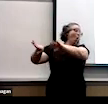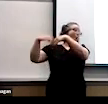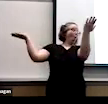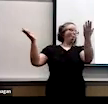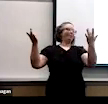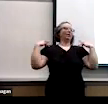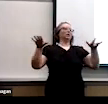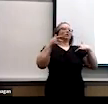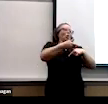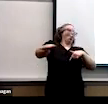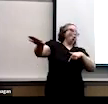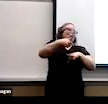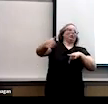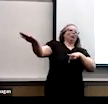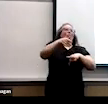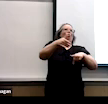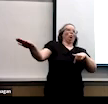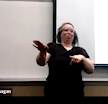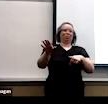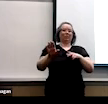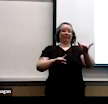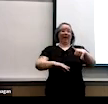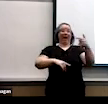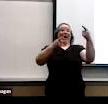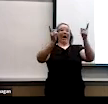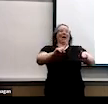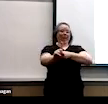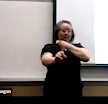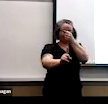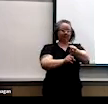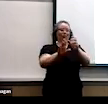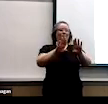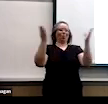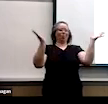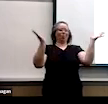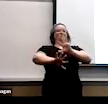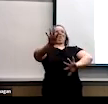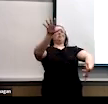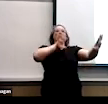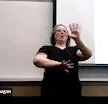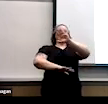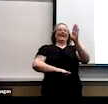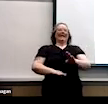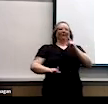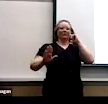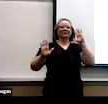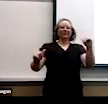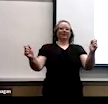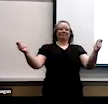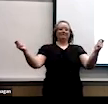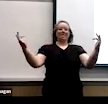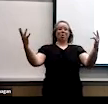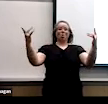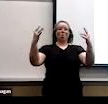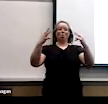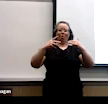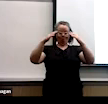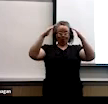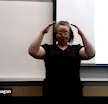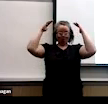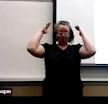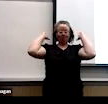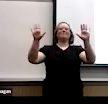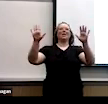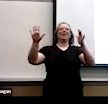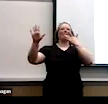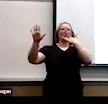We had no idea when we opened the doors to the program. Now it's more predictable because that major influx has slowed down. And so it does not